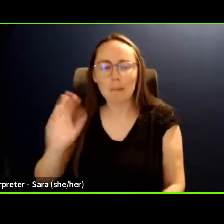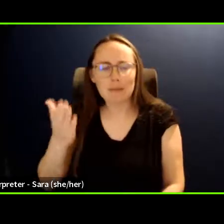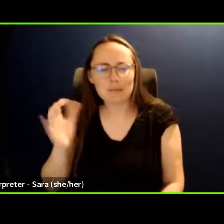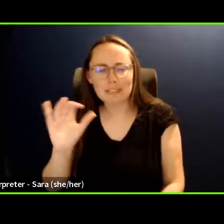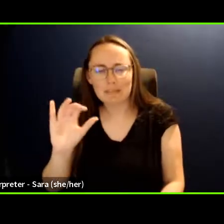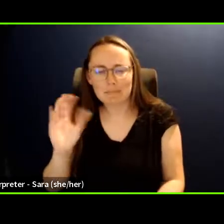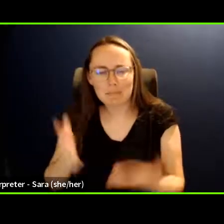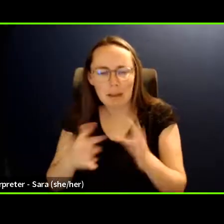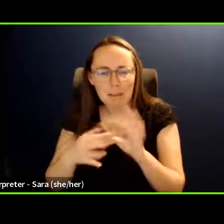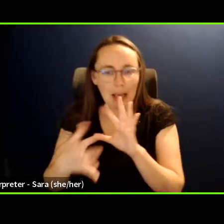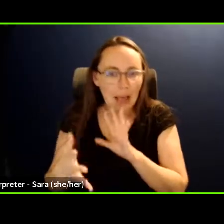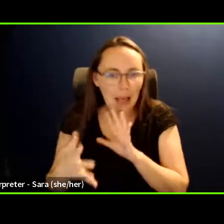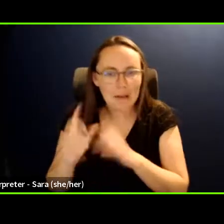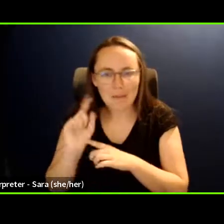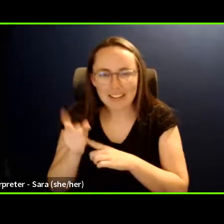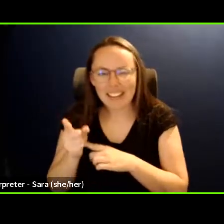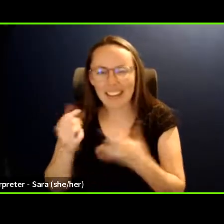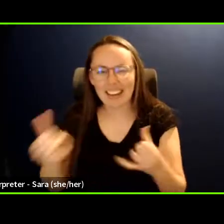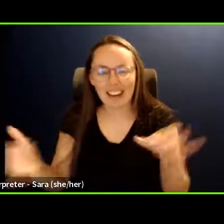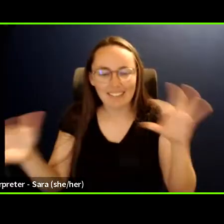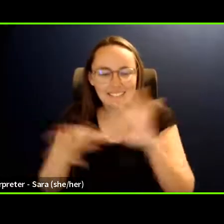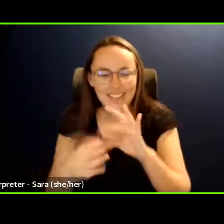her connection.